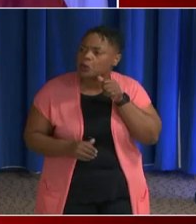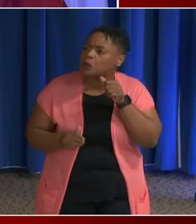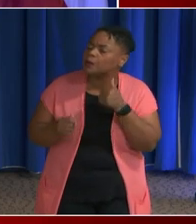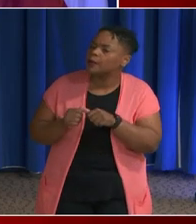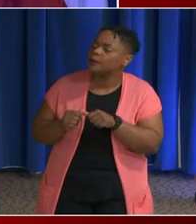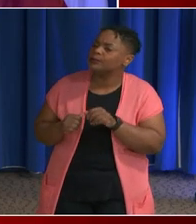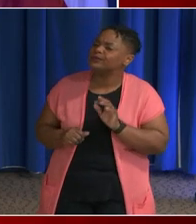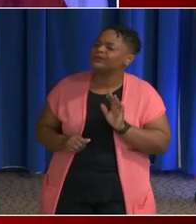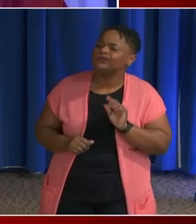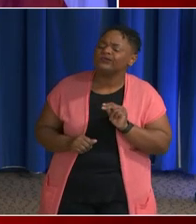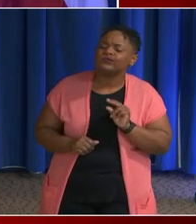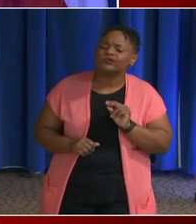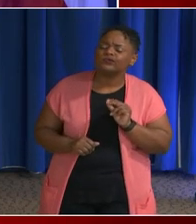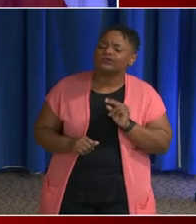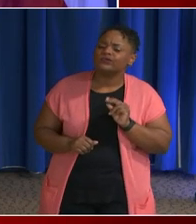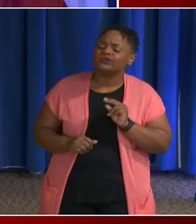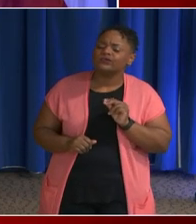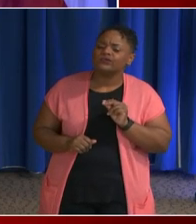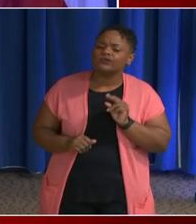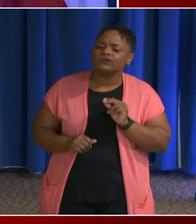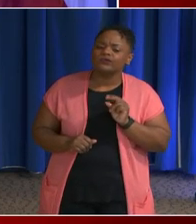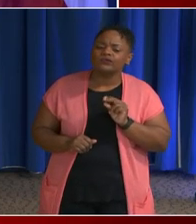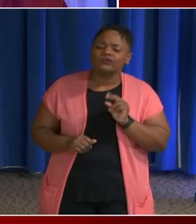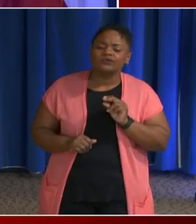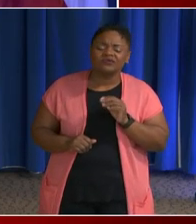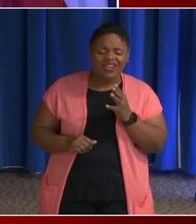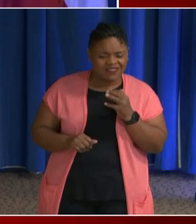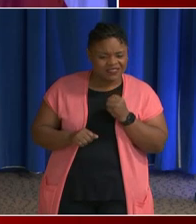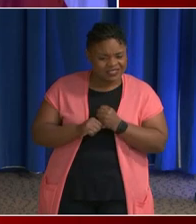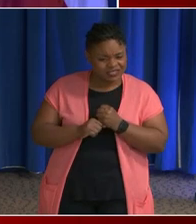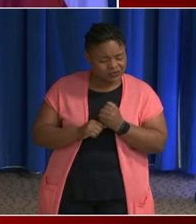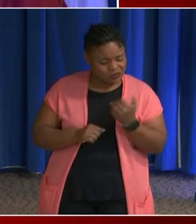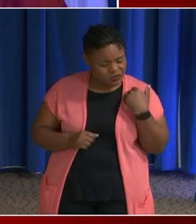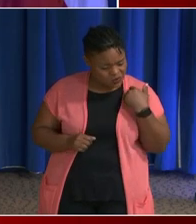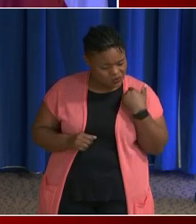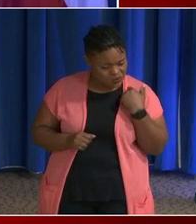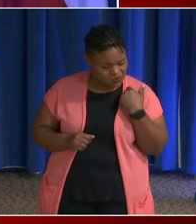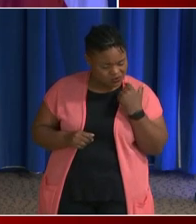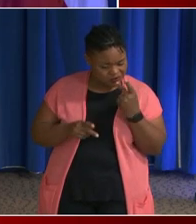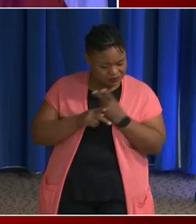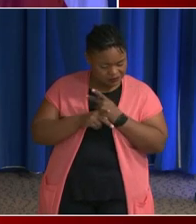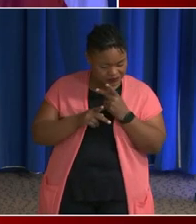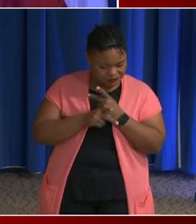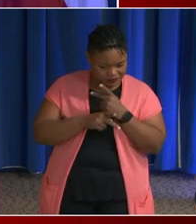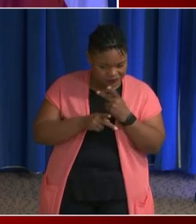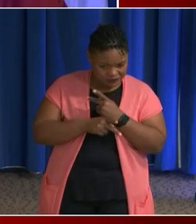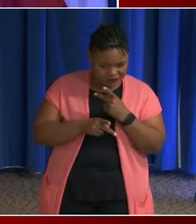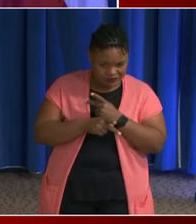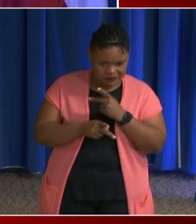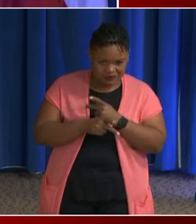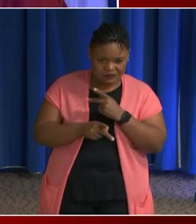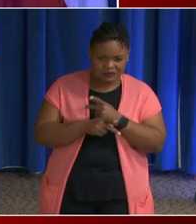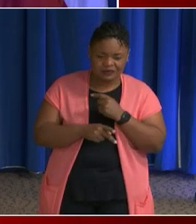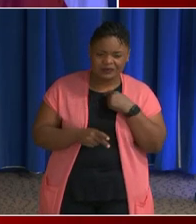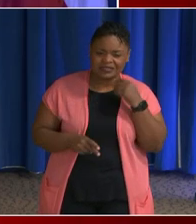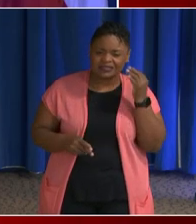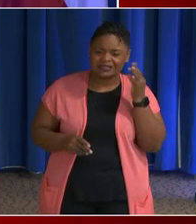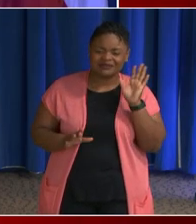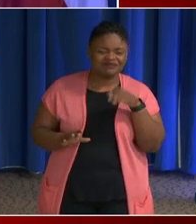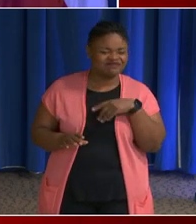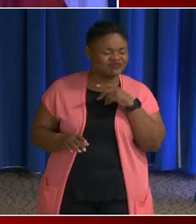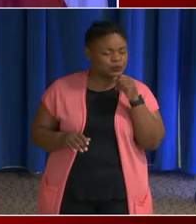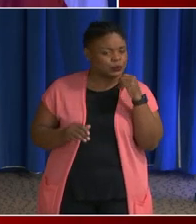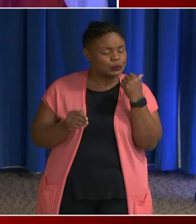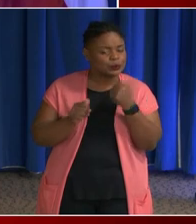not made it 5 years ago. In fact, as I'm standing here, you would have to refresh me on what